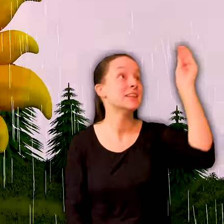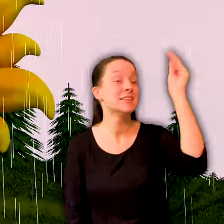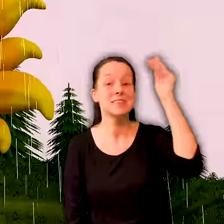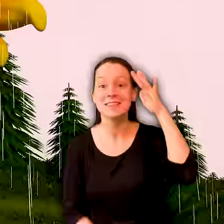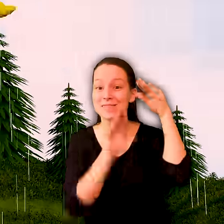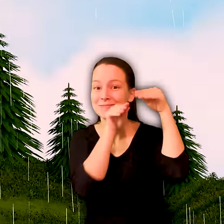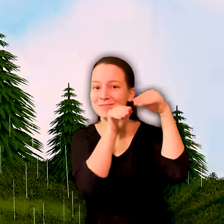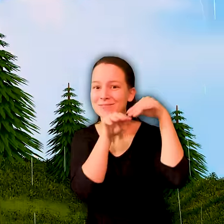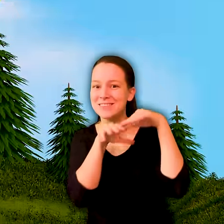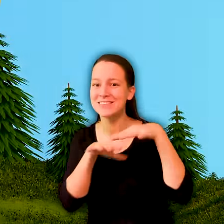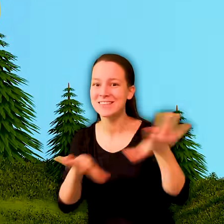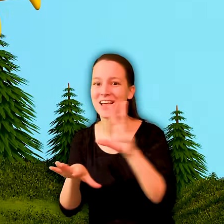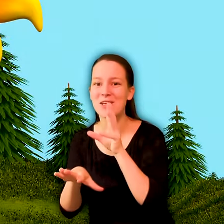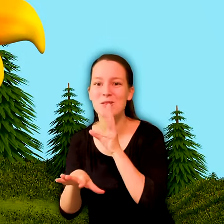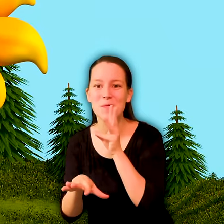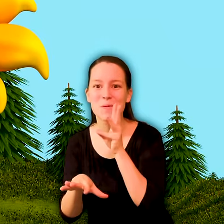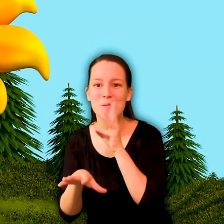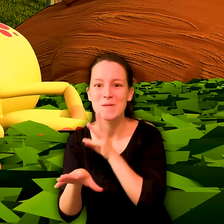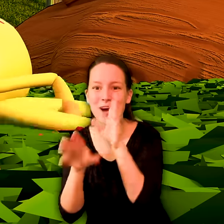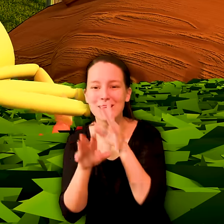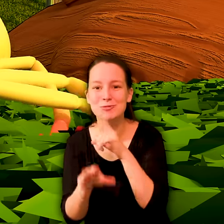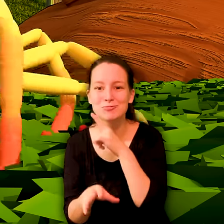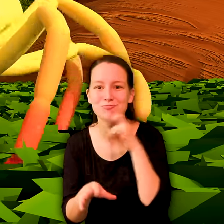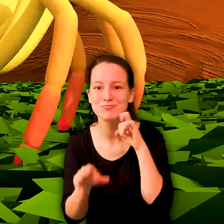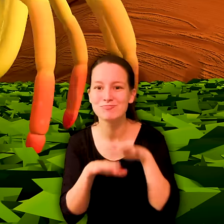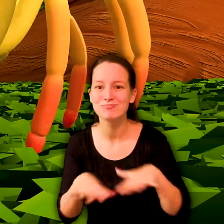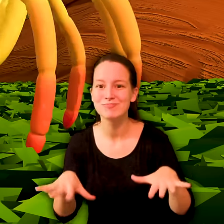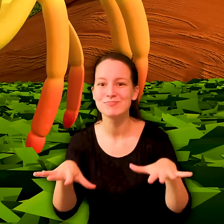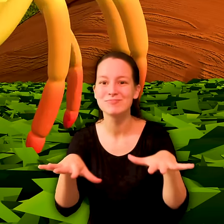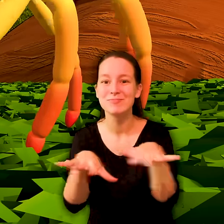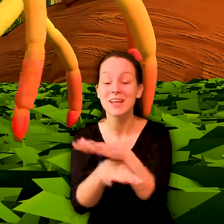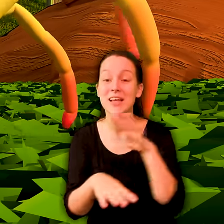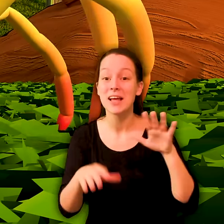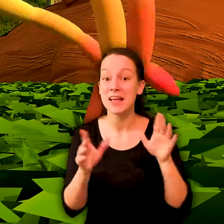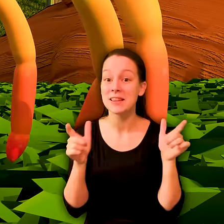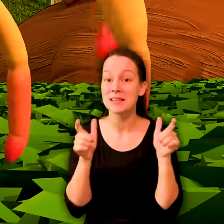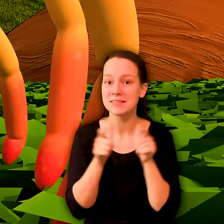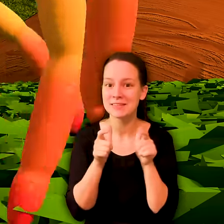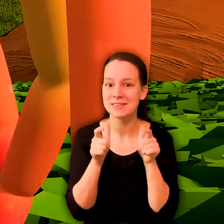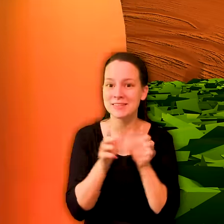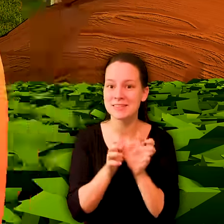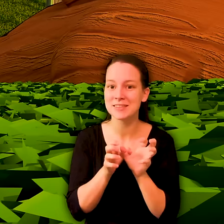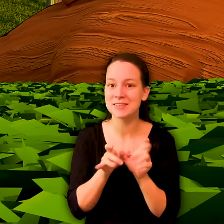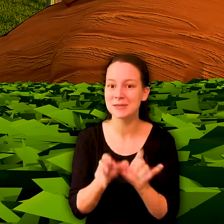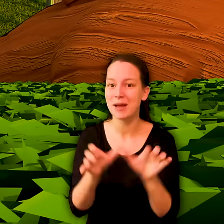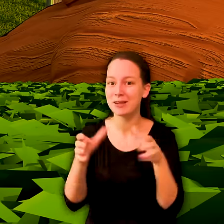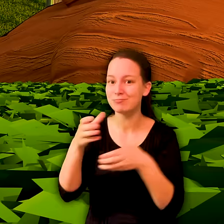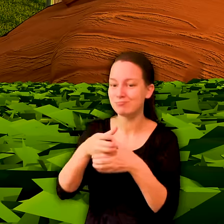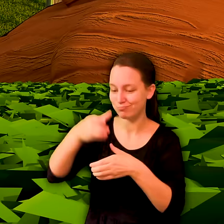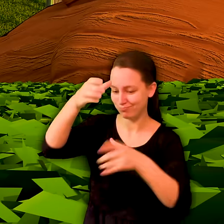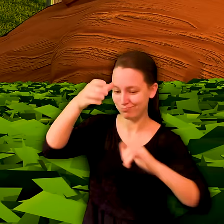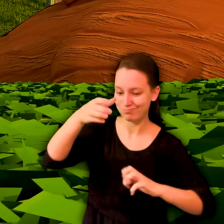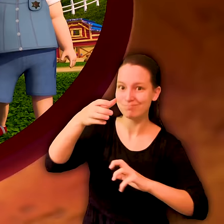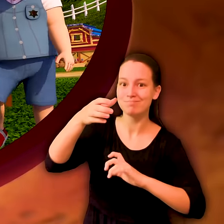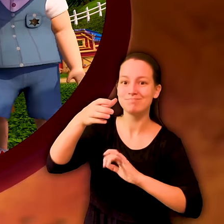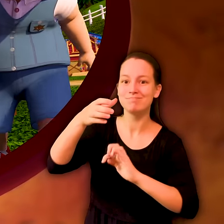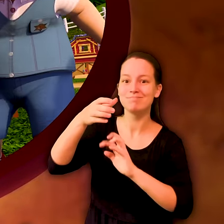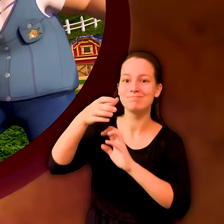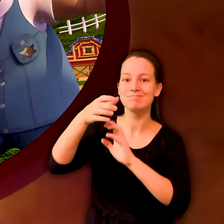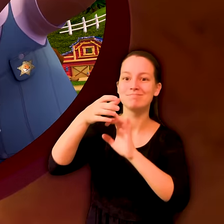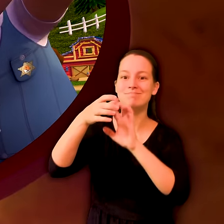the sun and dried up all the rain and the incy wincy spider climbed up the spout again